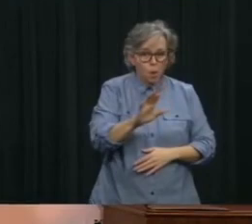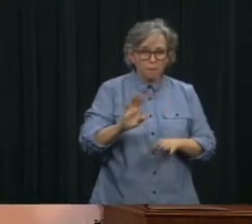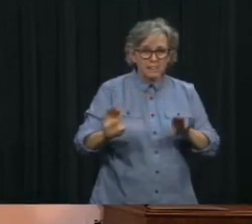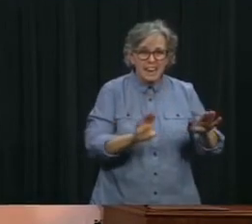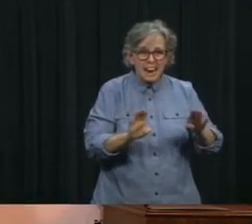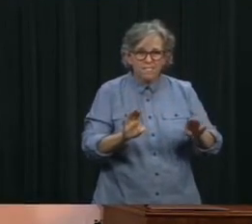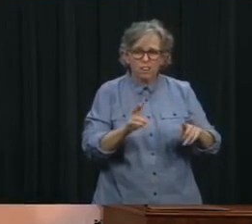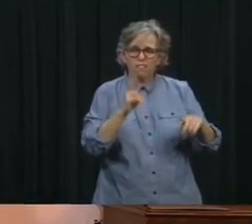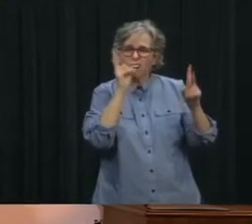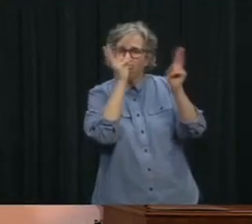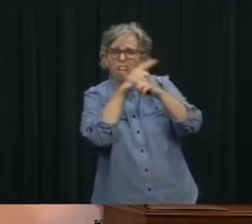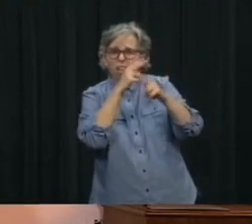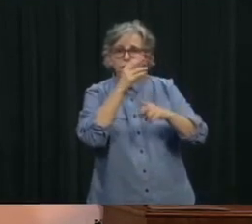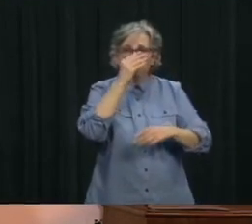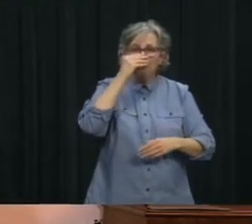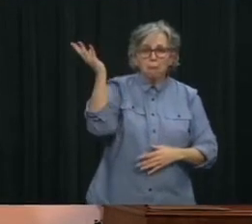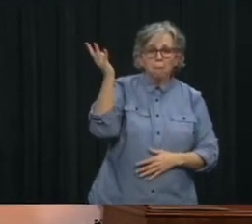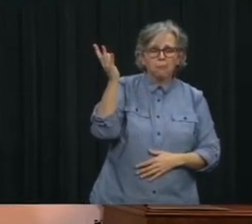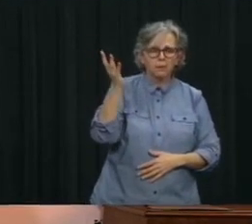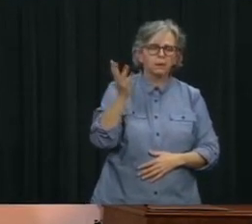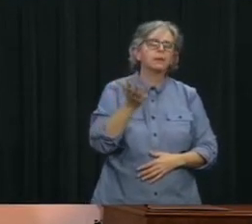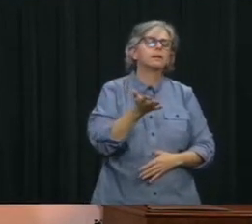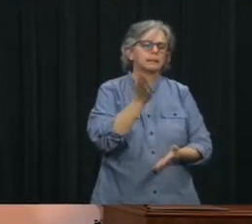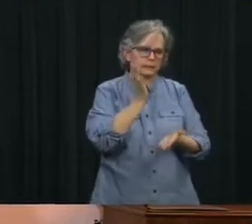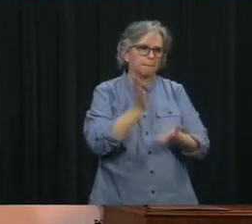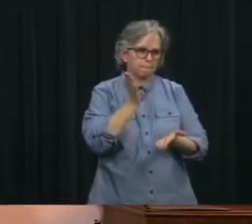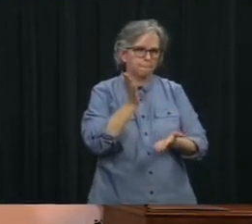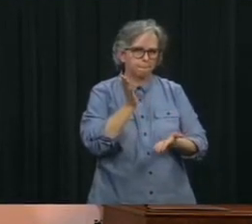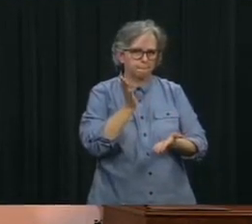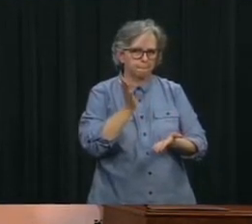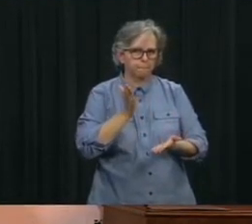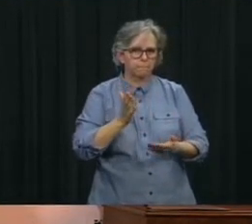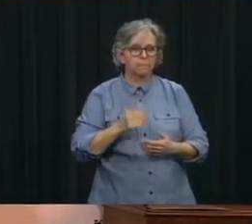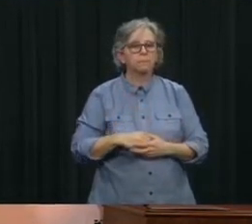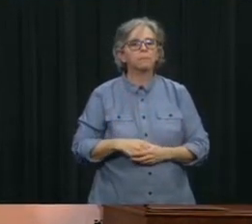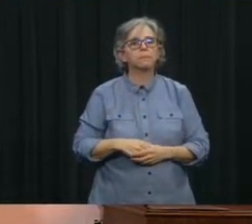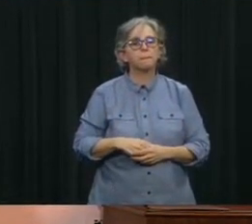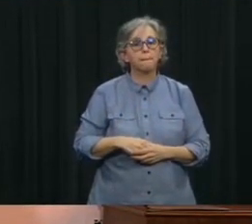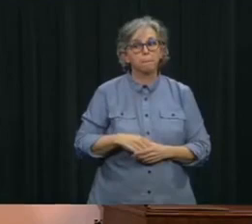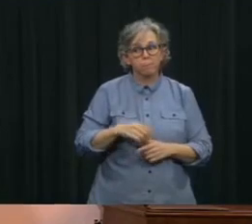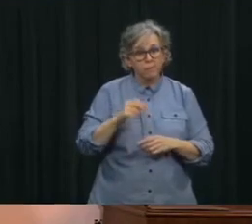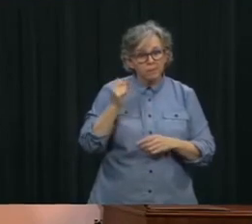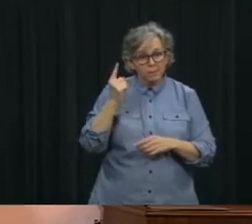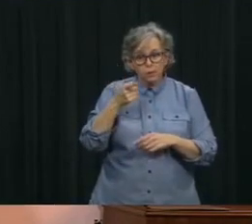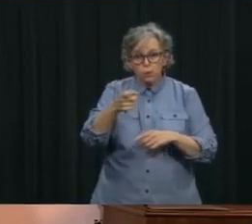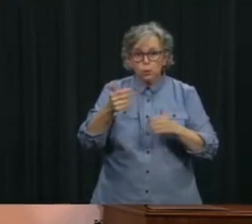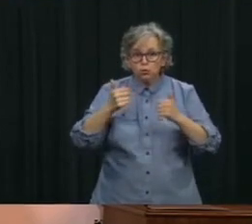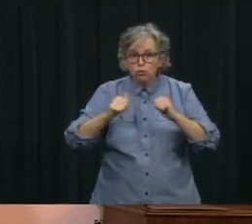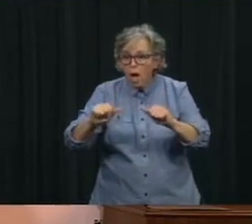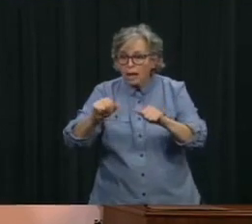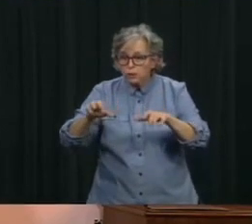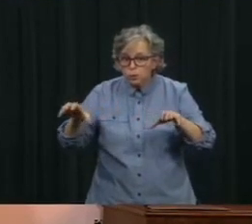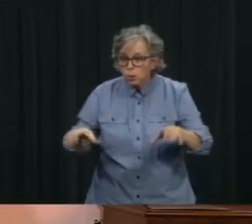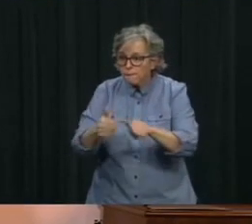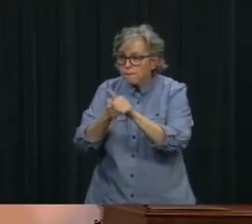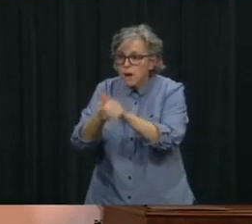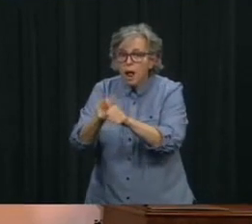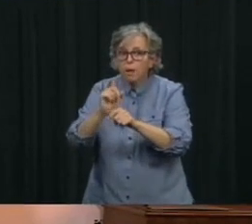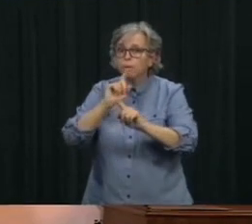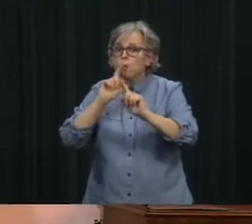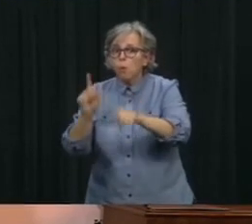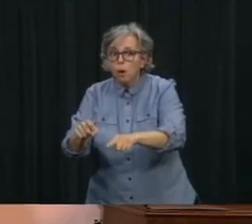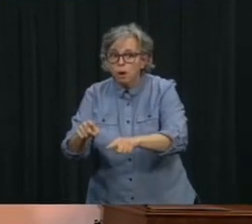stop. And I congratulate all those who are out there who are making a difference every day. The businesses that are